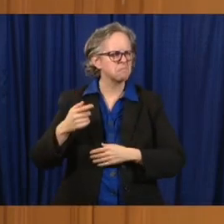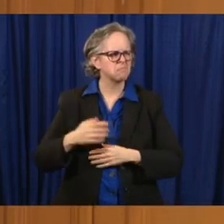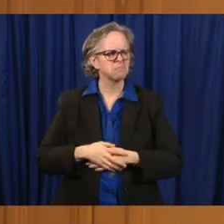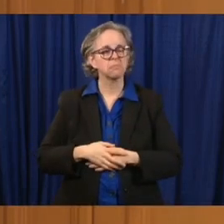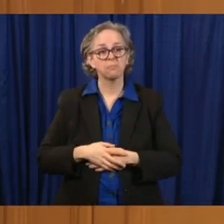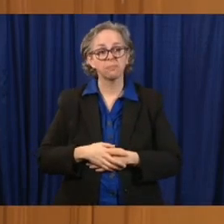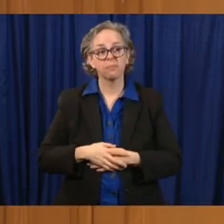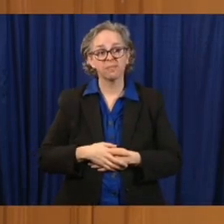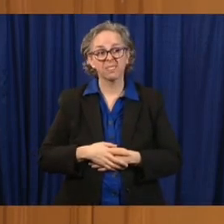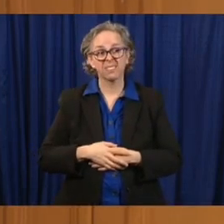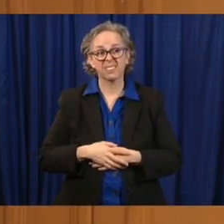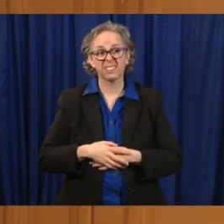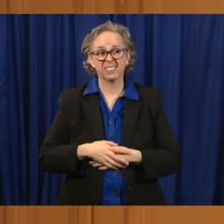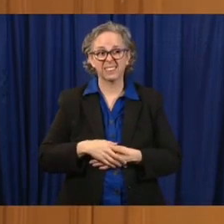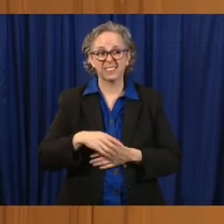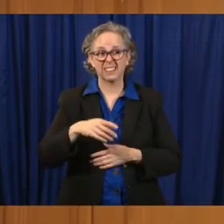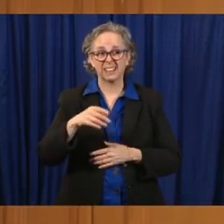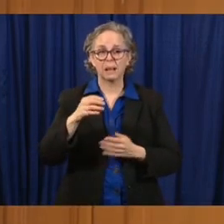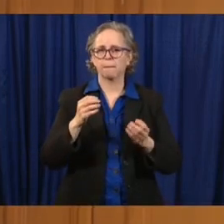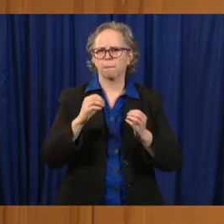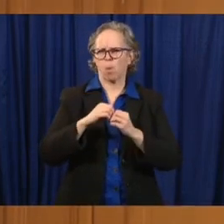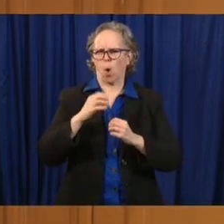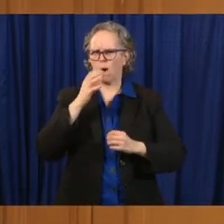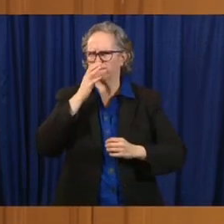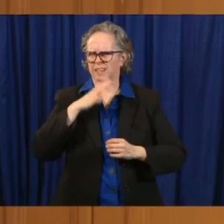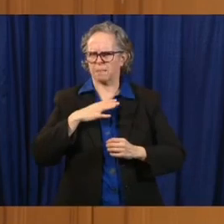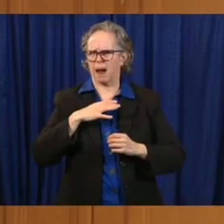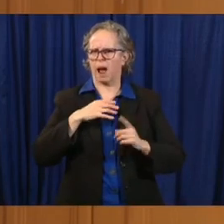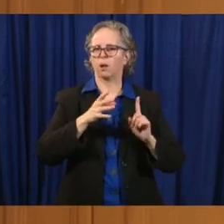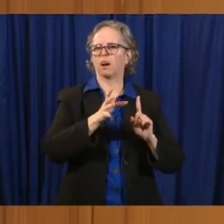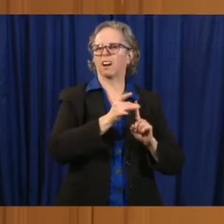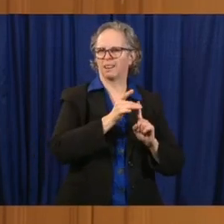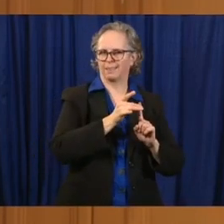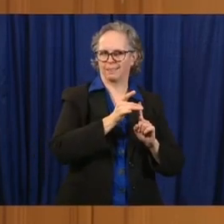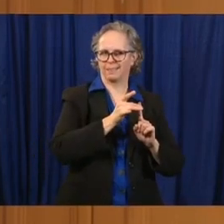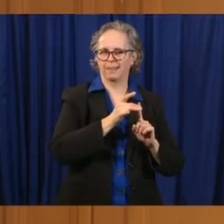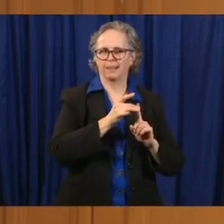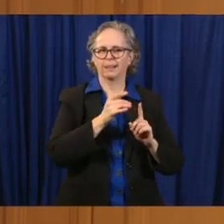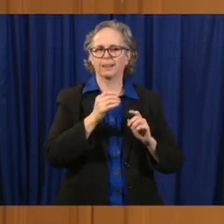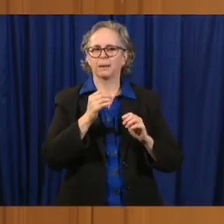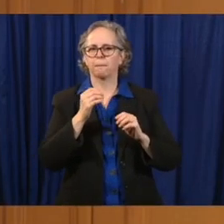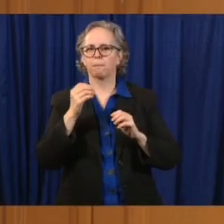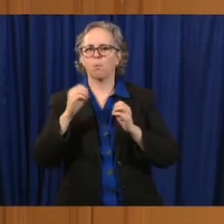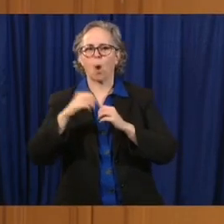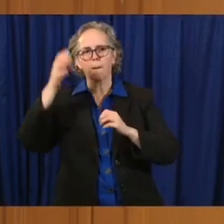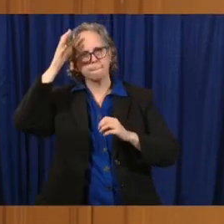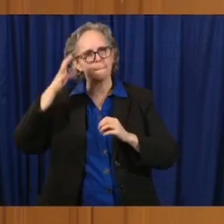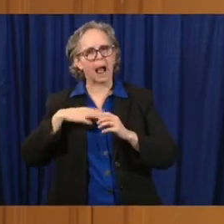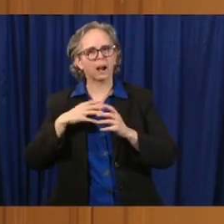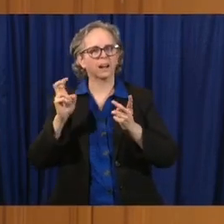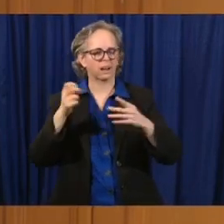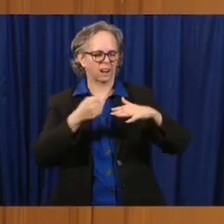skewed, slightly more females who are cases. We know more males who end up